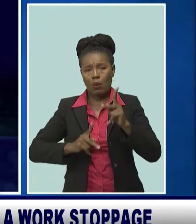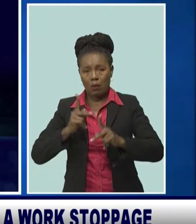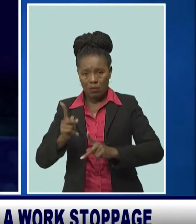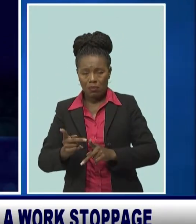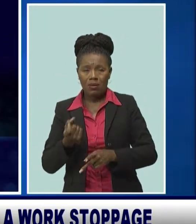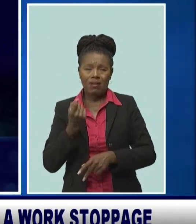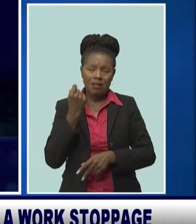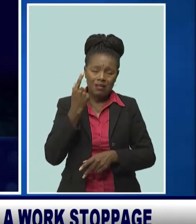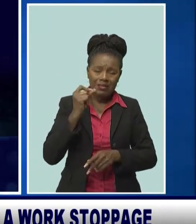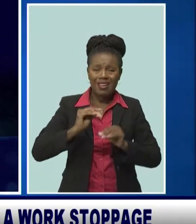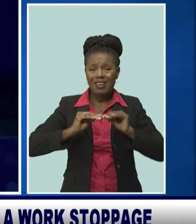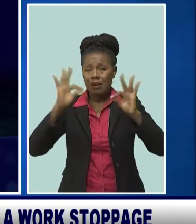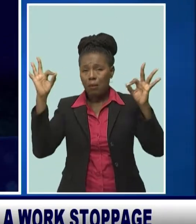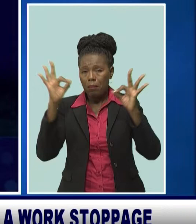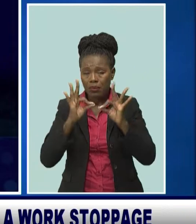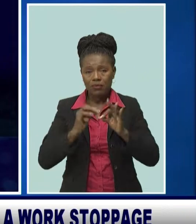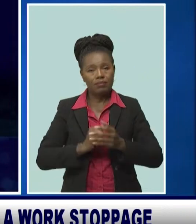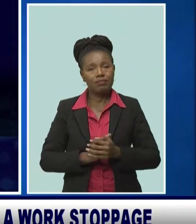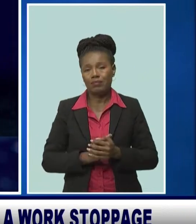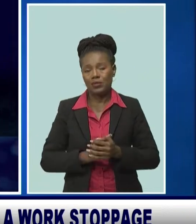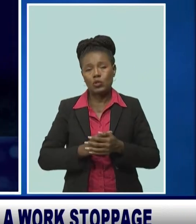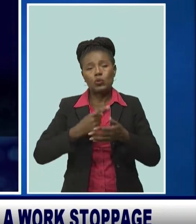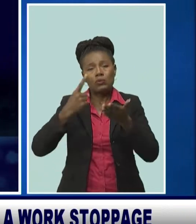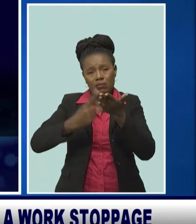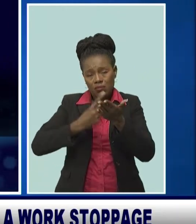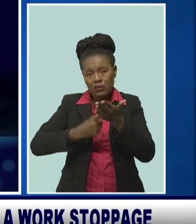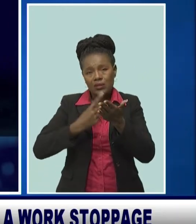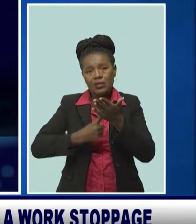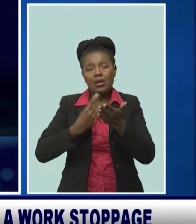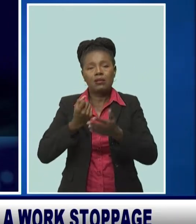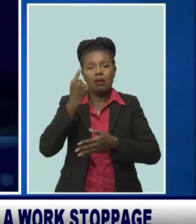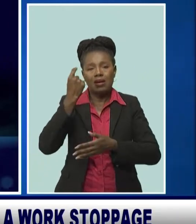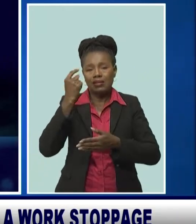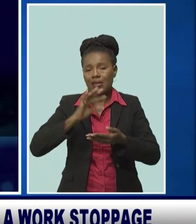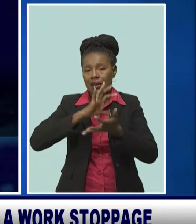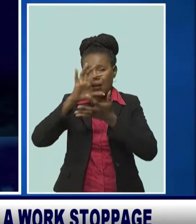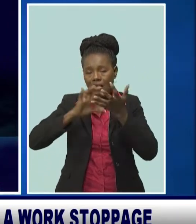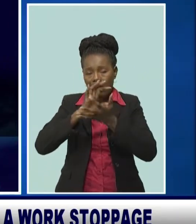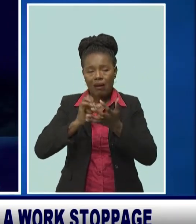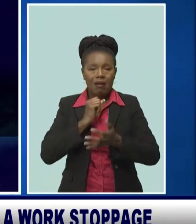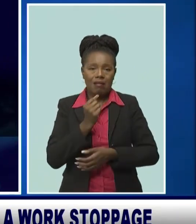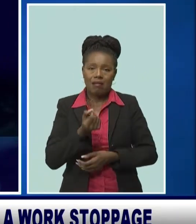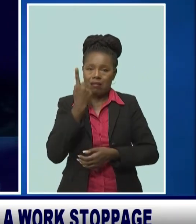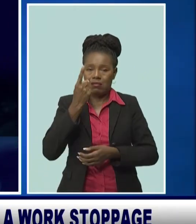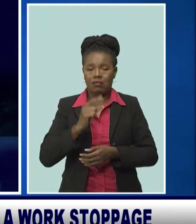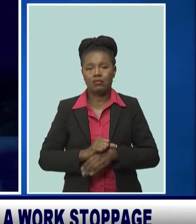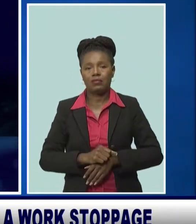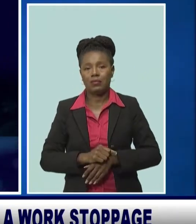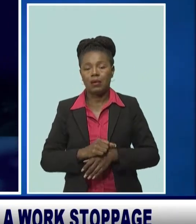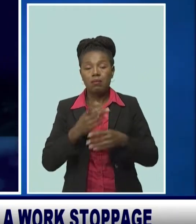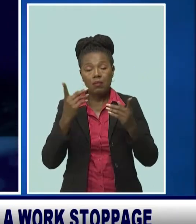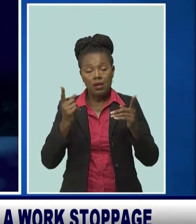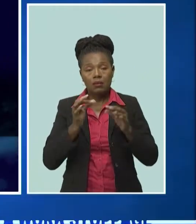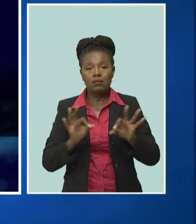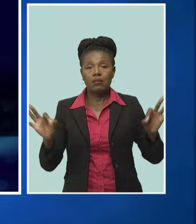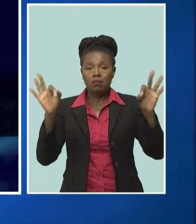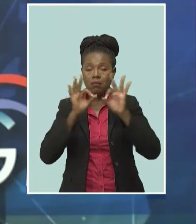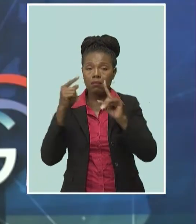and miscommunication sometimes. But the important thing is that everyone is now on the same page and the workers are back on the